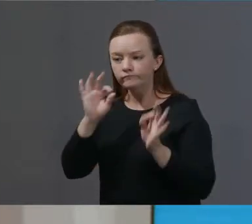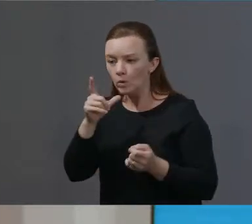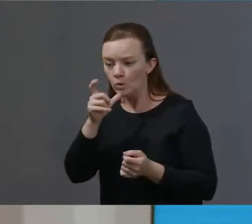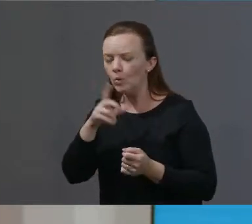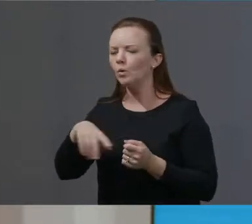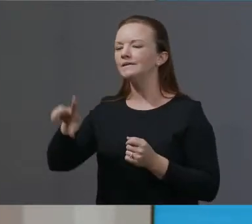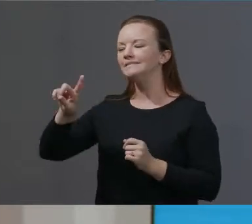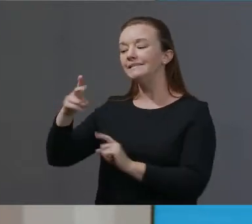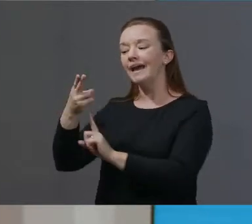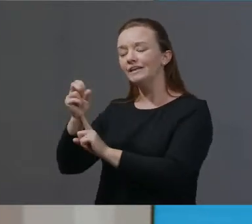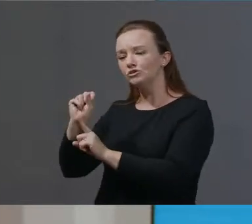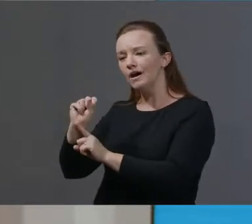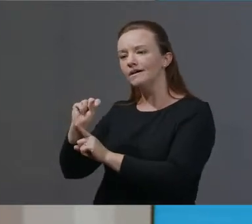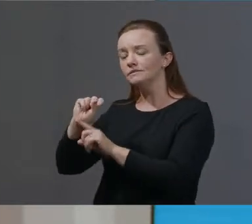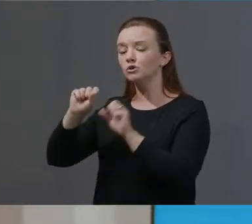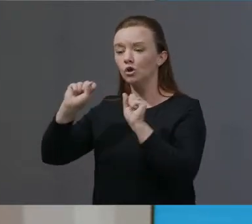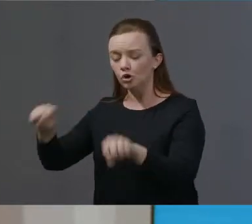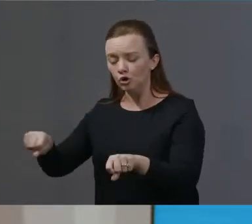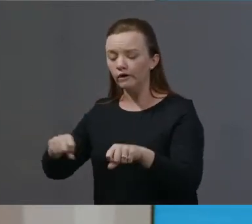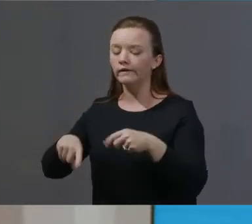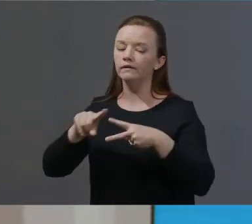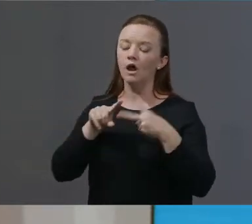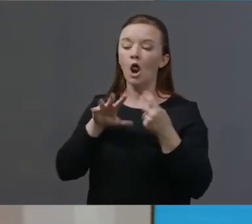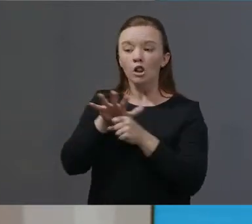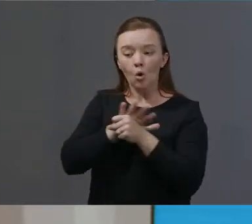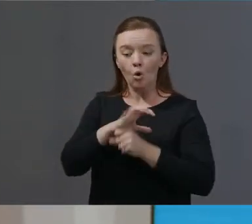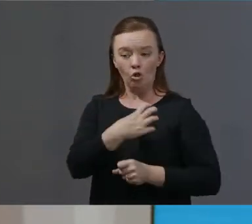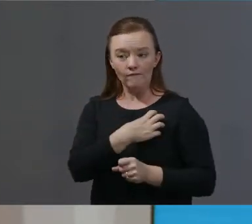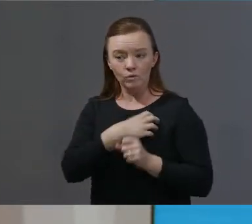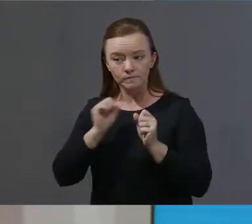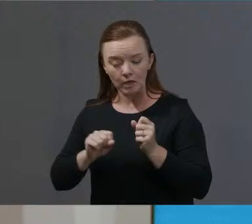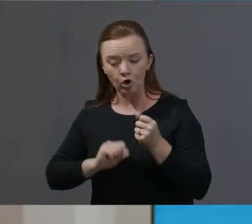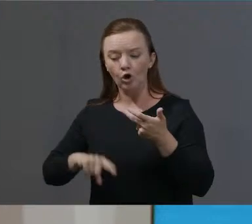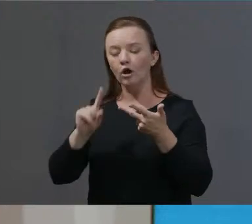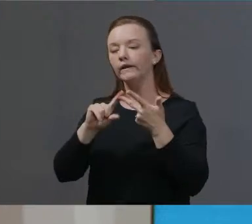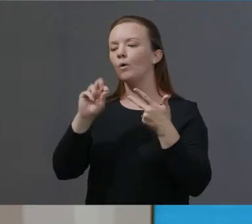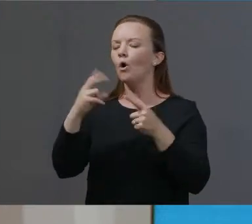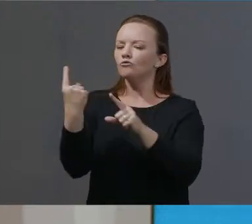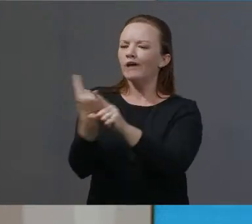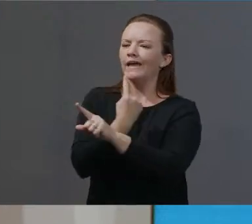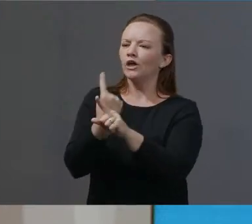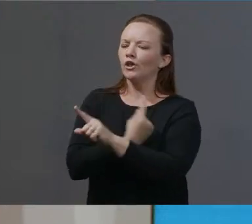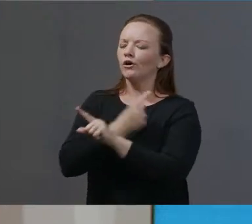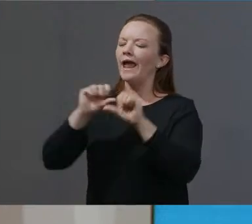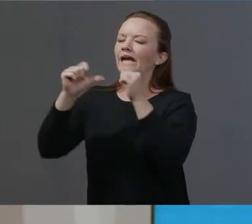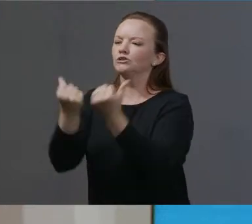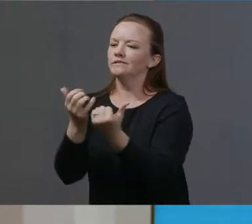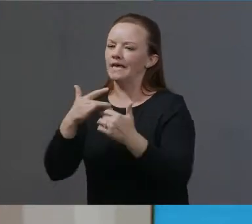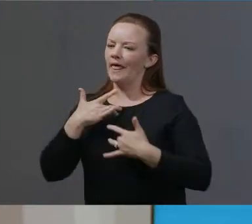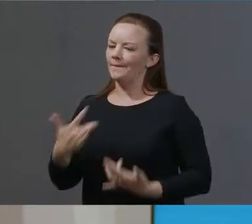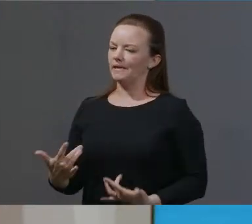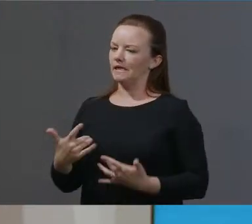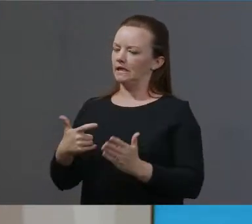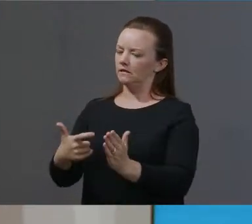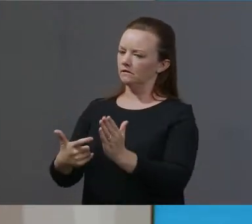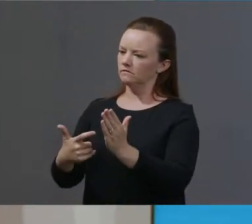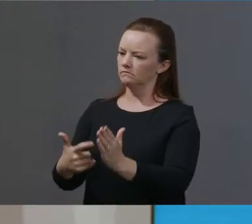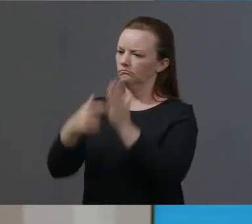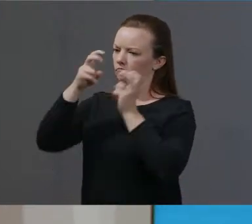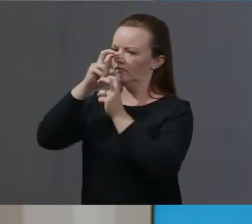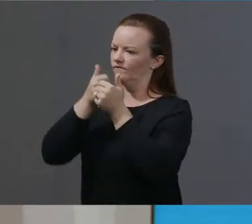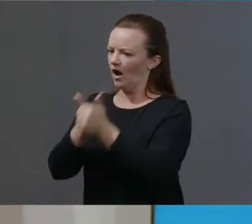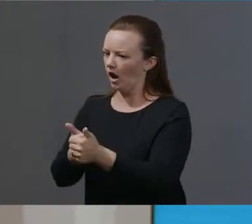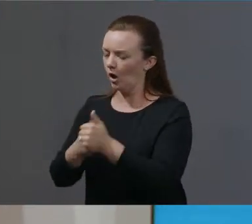the regulatory entity that oversees them. So while they may not all fall under DHS's purview, DHS is